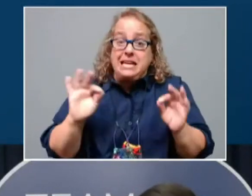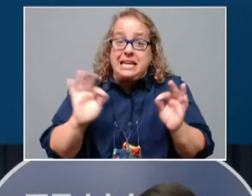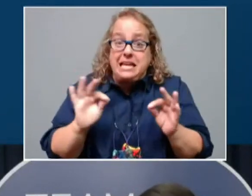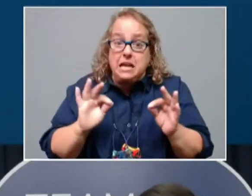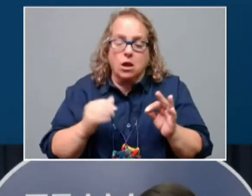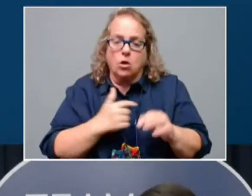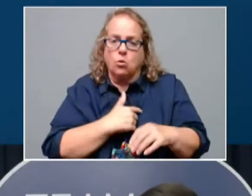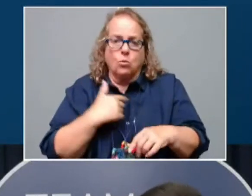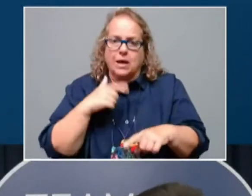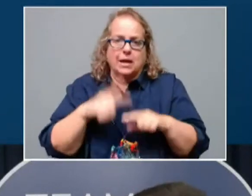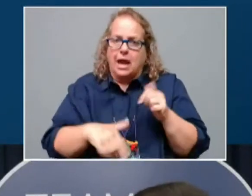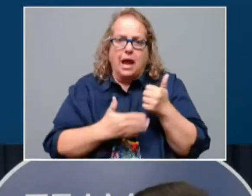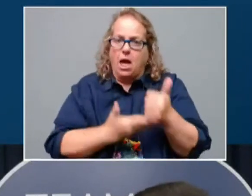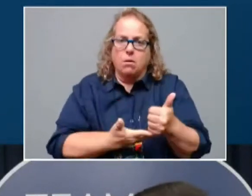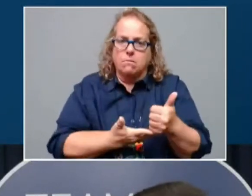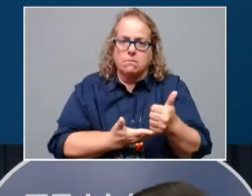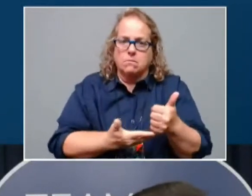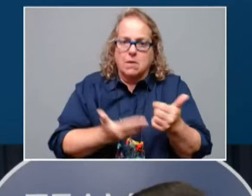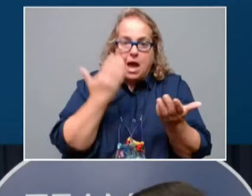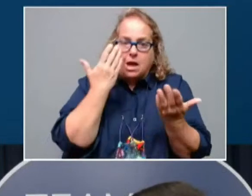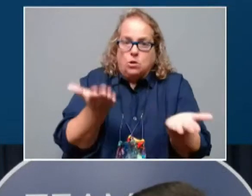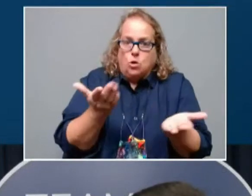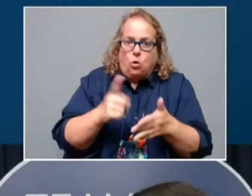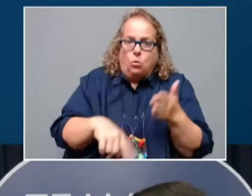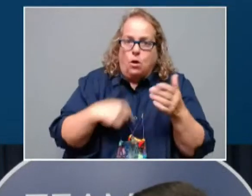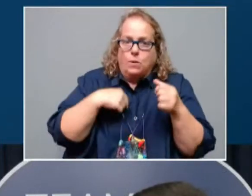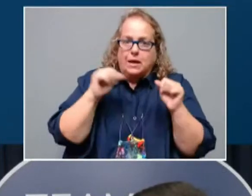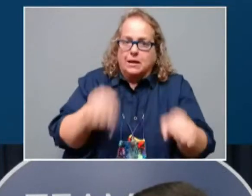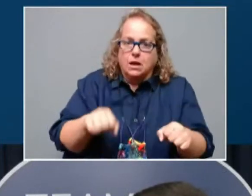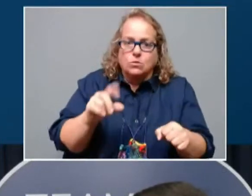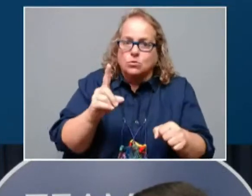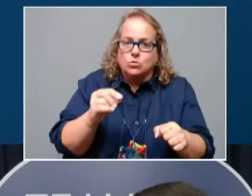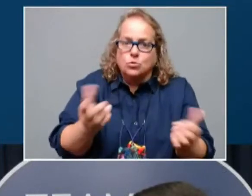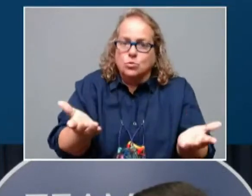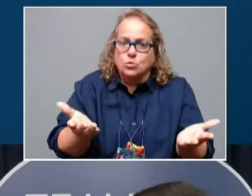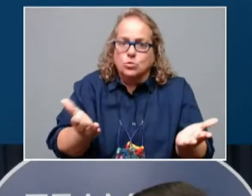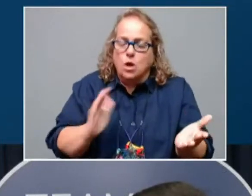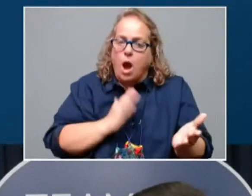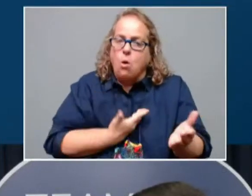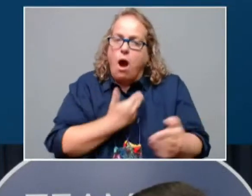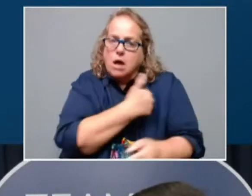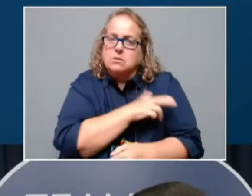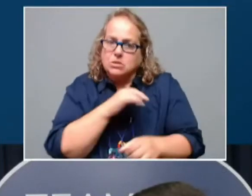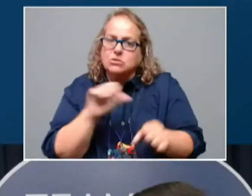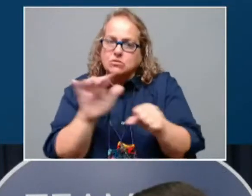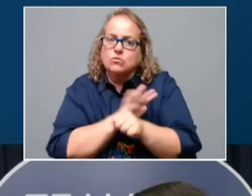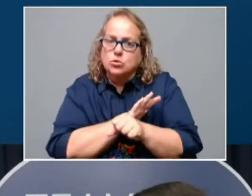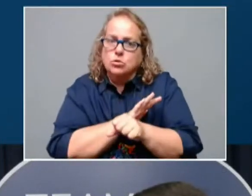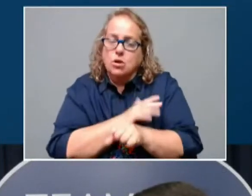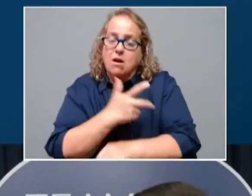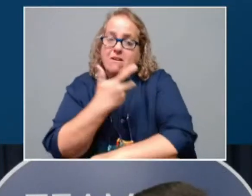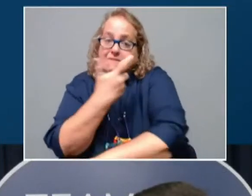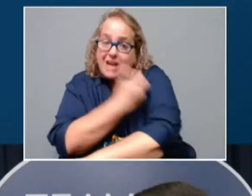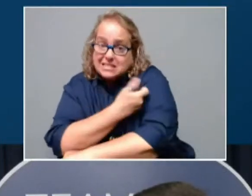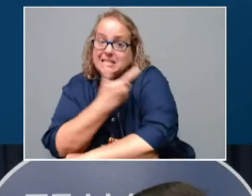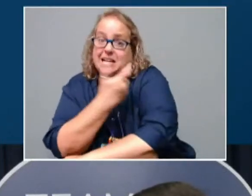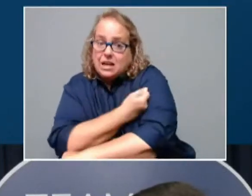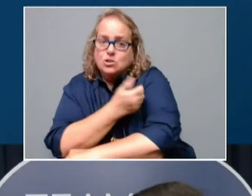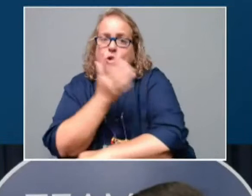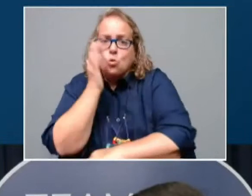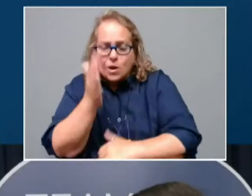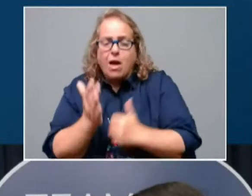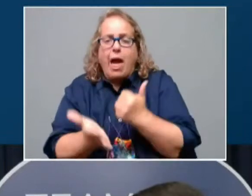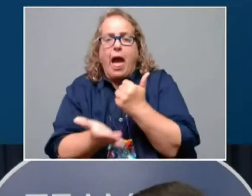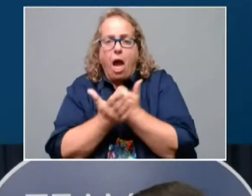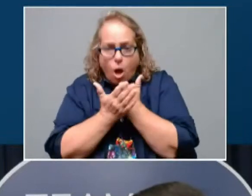not sure what we would do. So vaccination is clearly what is going to get us out of this.